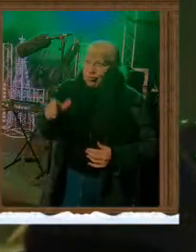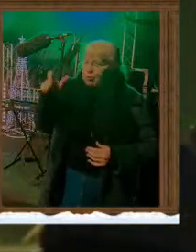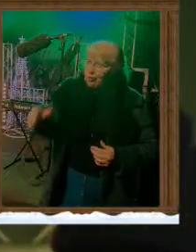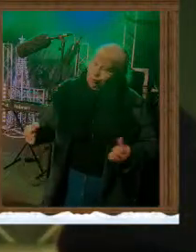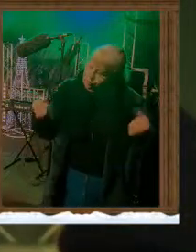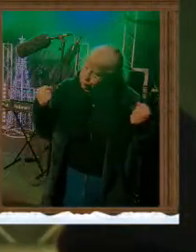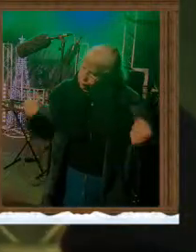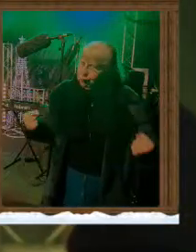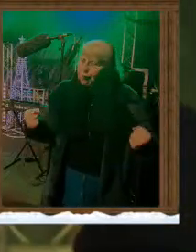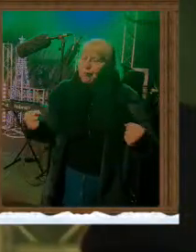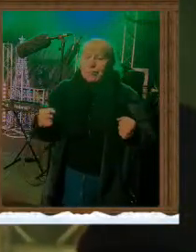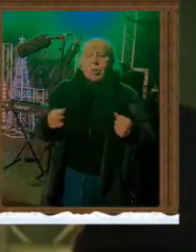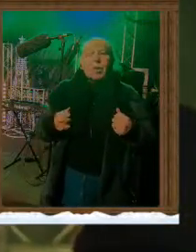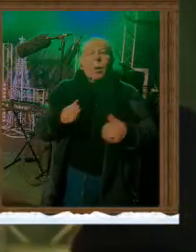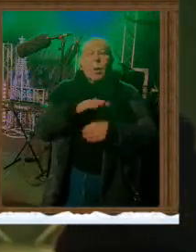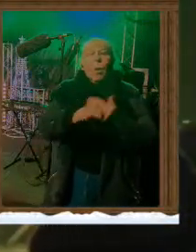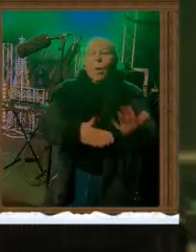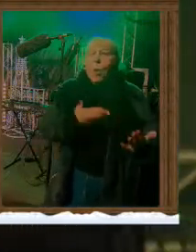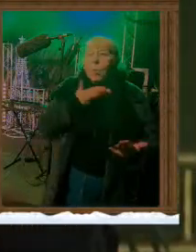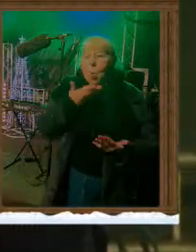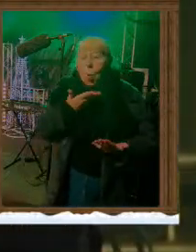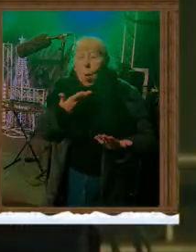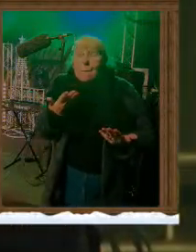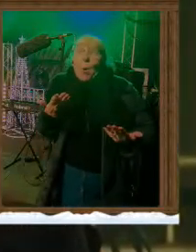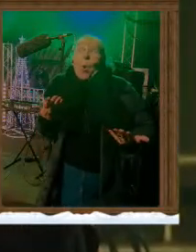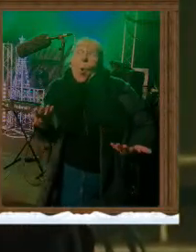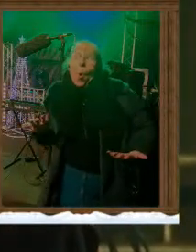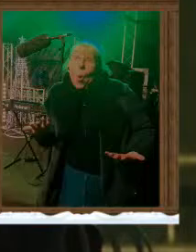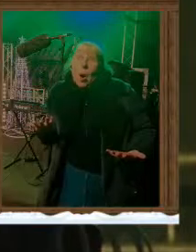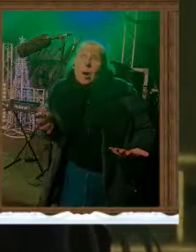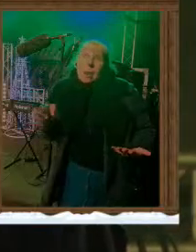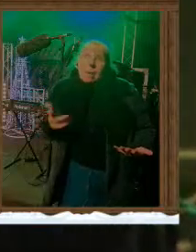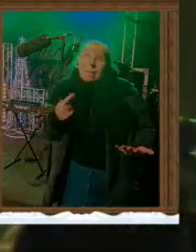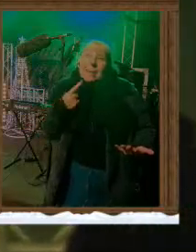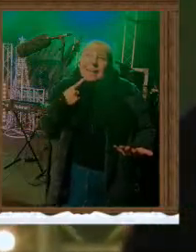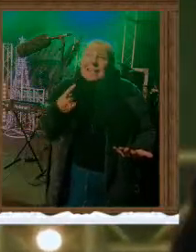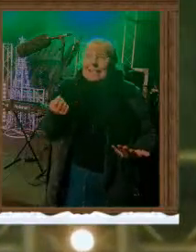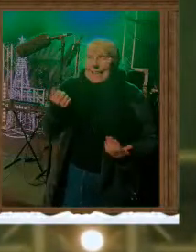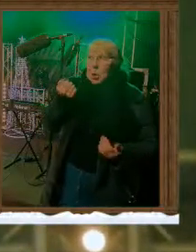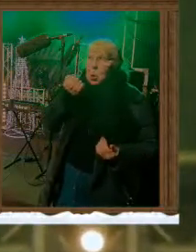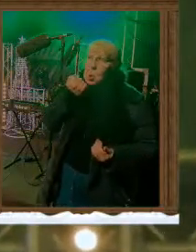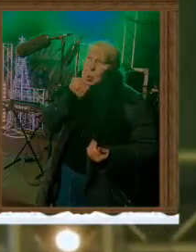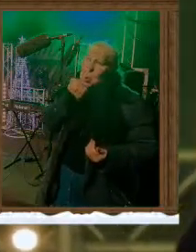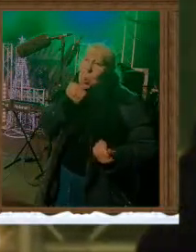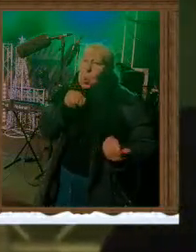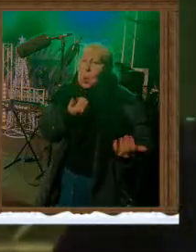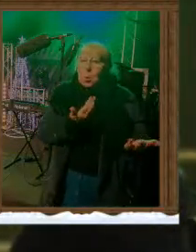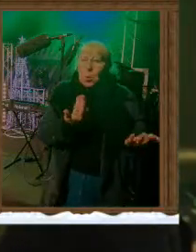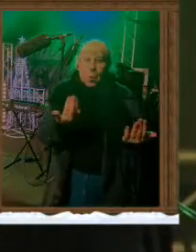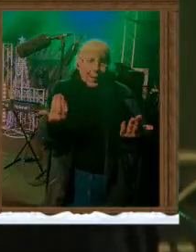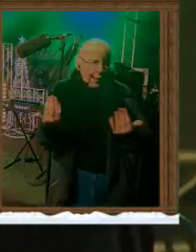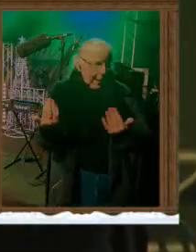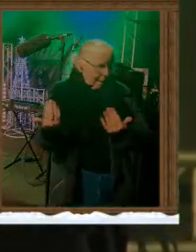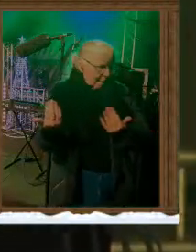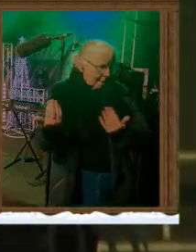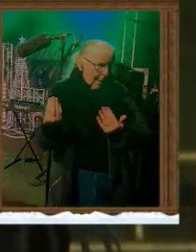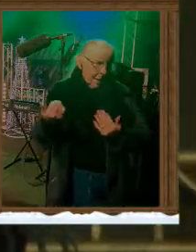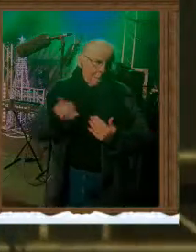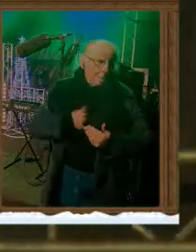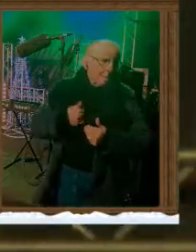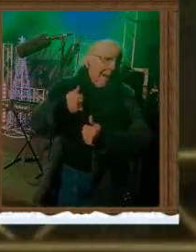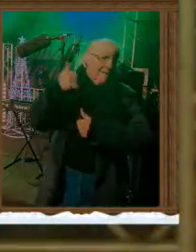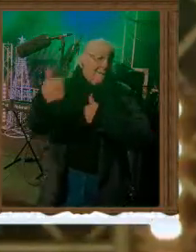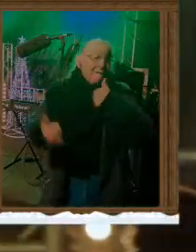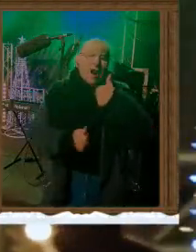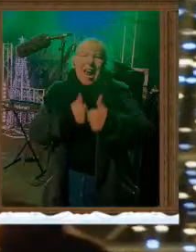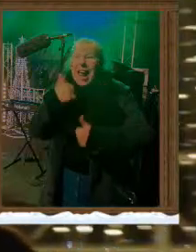Everyone, give a very warm or should I say give a very cold welcome to my friends